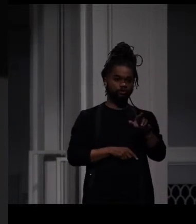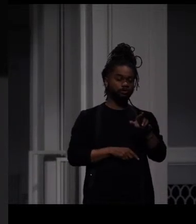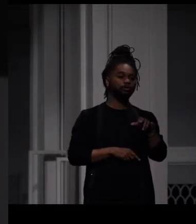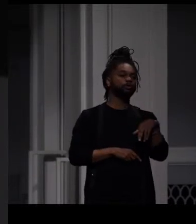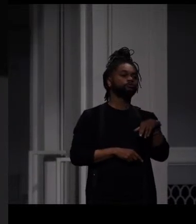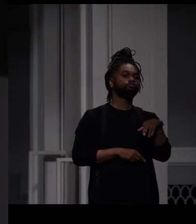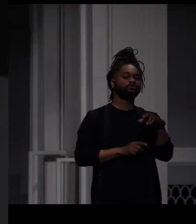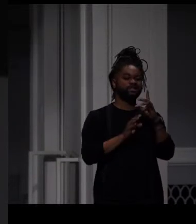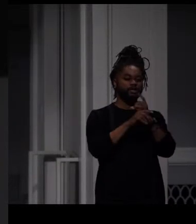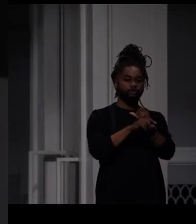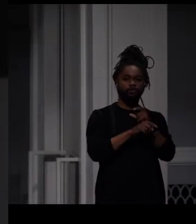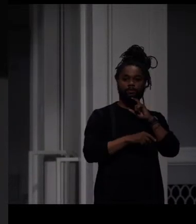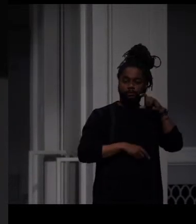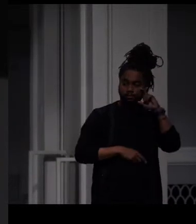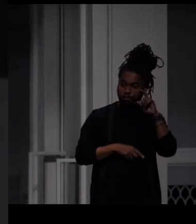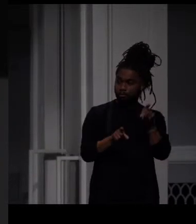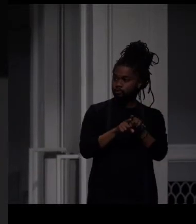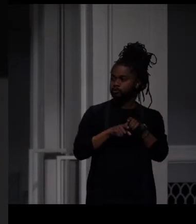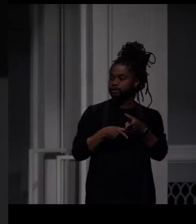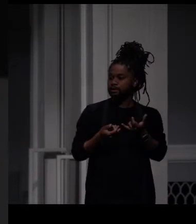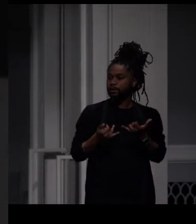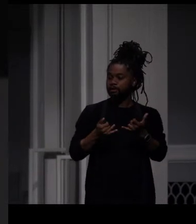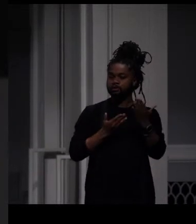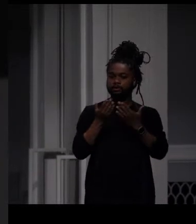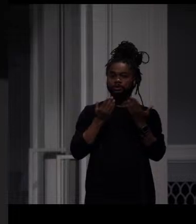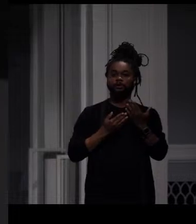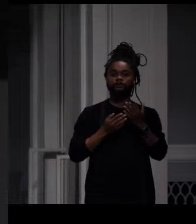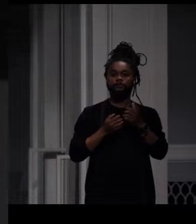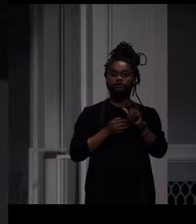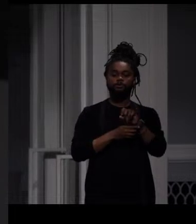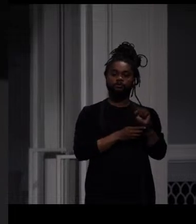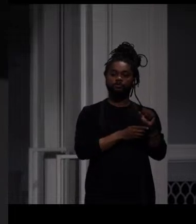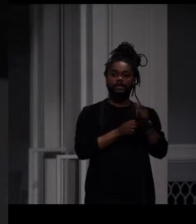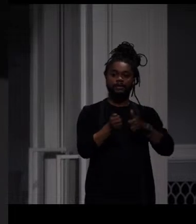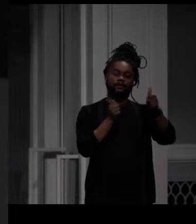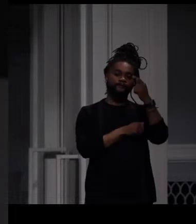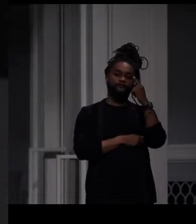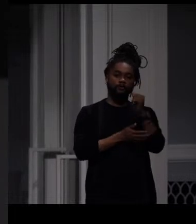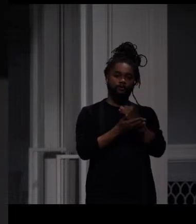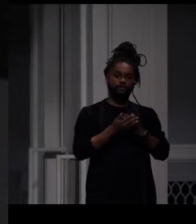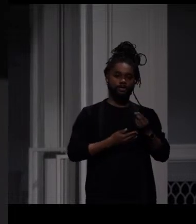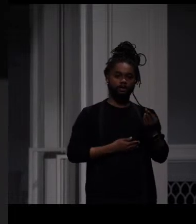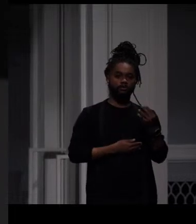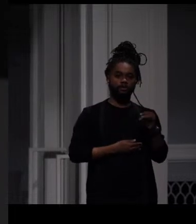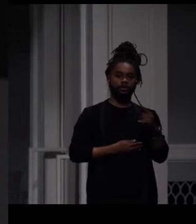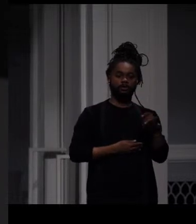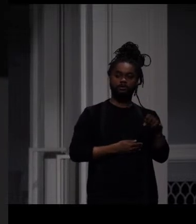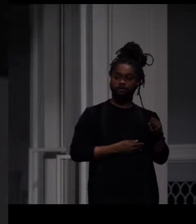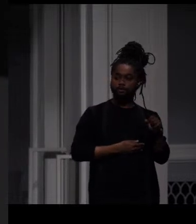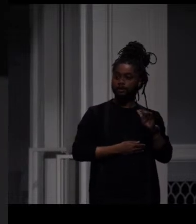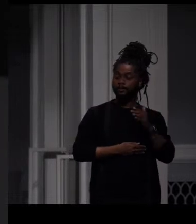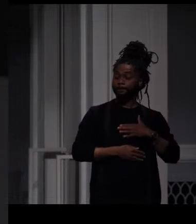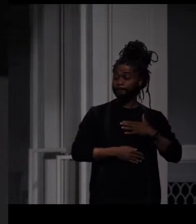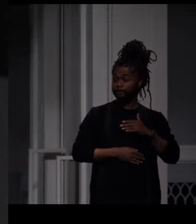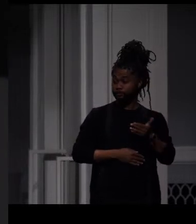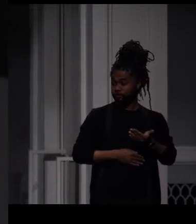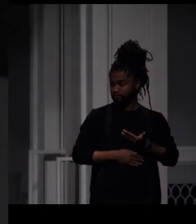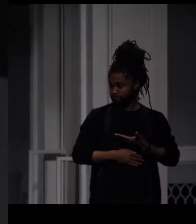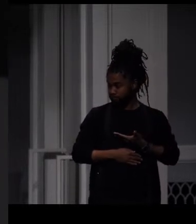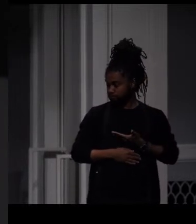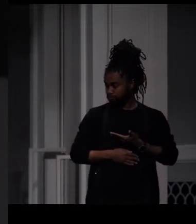medieval literature. She currently serves as Associate Dean for Arts and Humanities in the College of Arts and Sciences. Please join me in welcoming